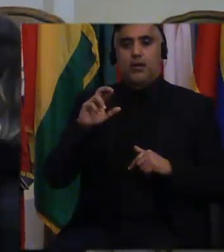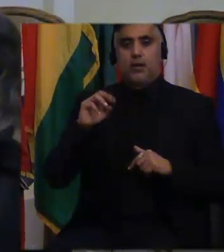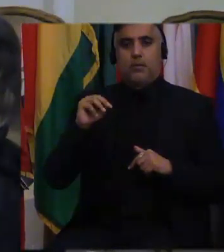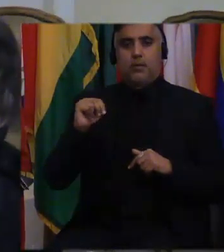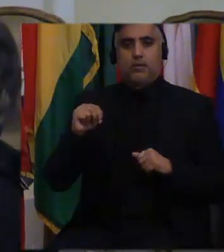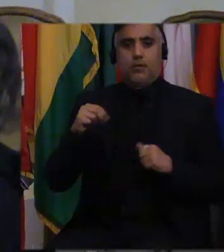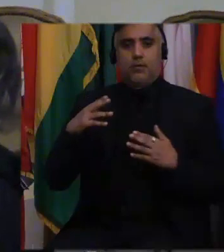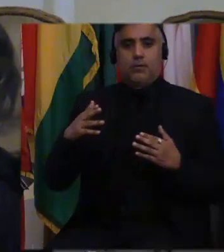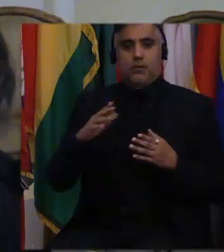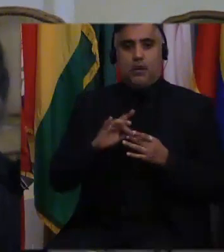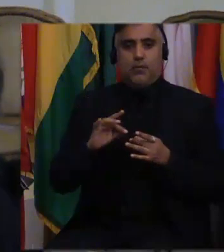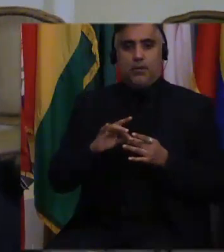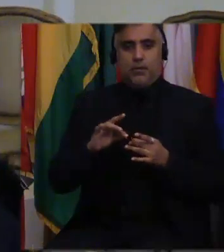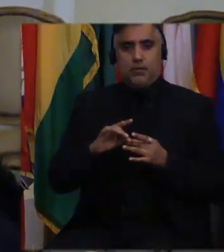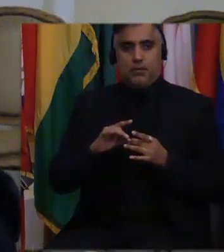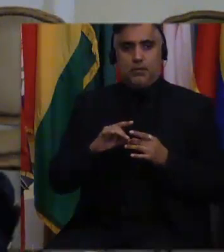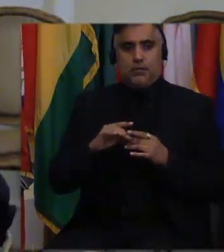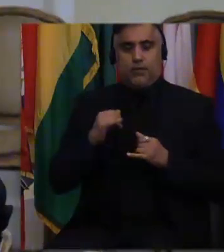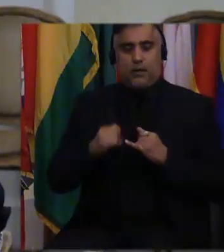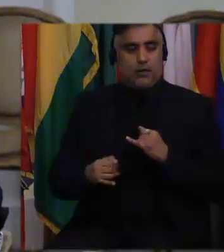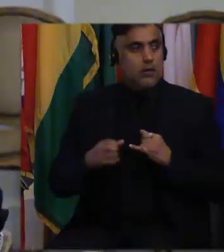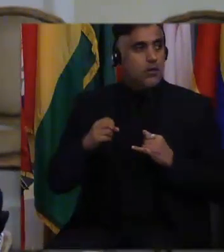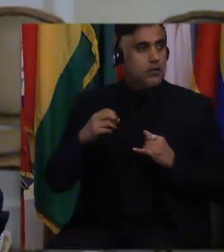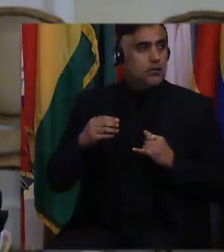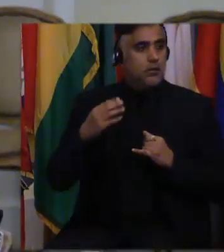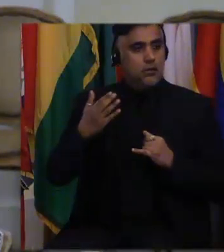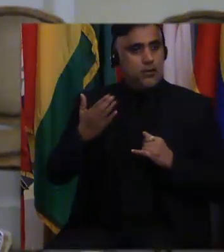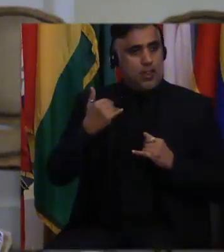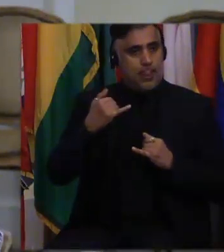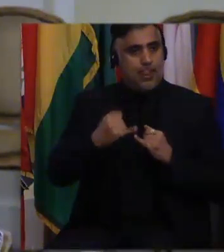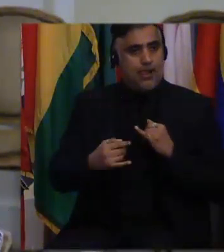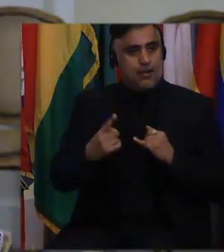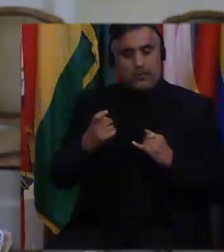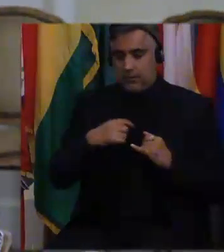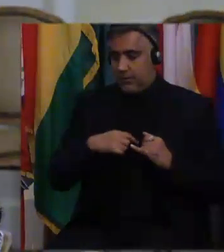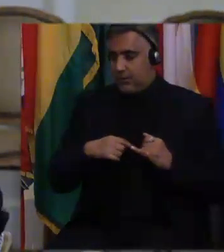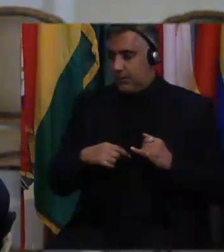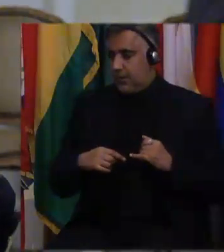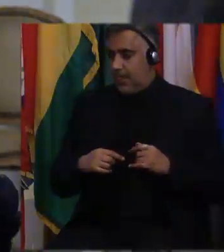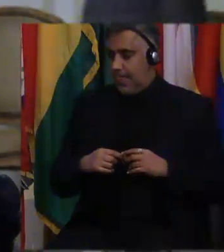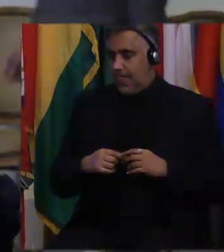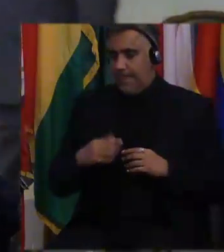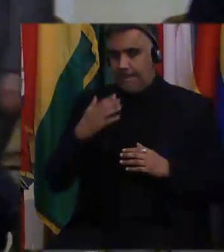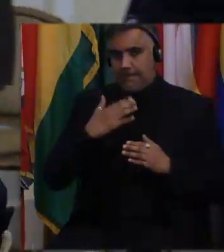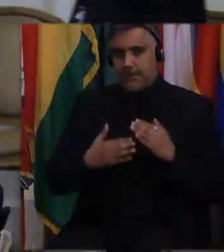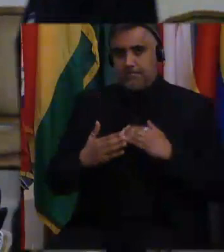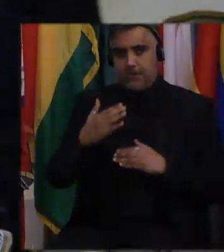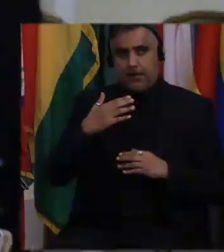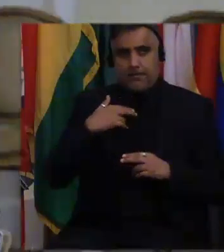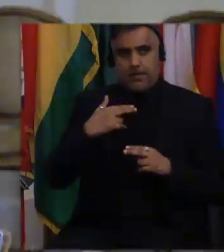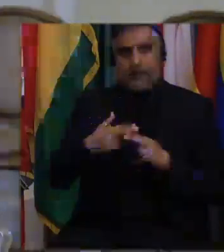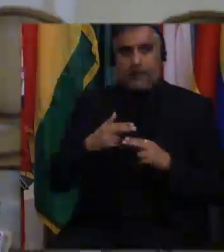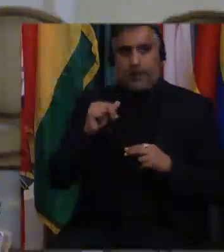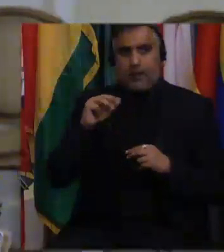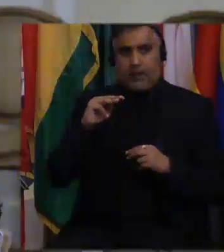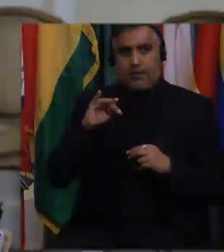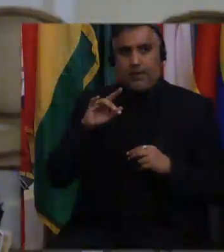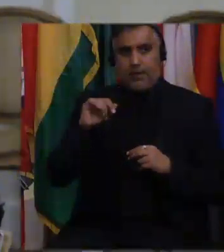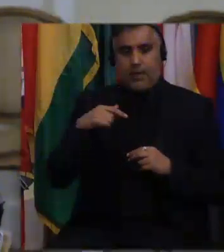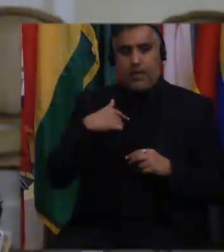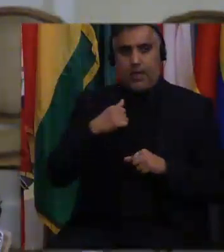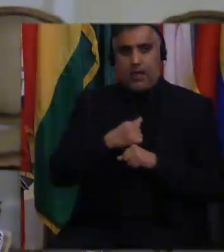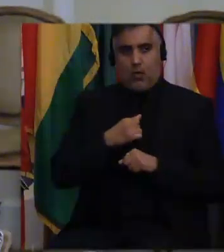comments. So please, last question. Primeramente, buenos días. Mi nombre es Samila. Hoy yo trabajo para la